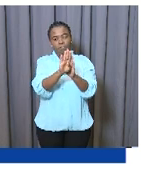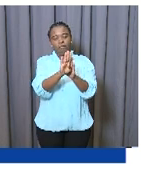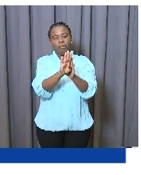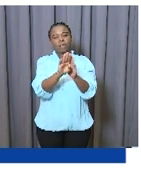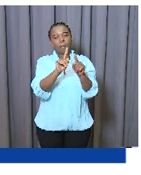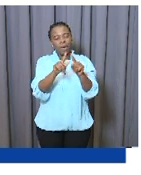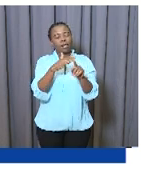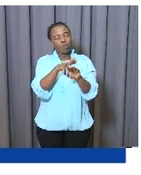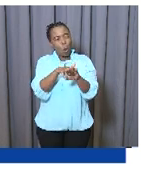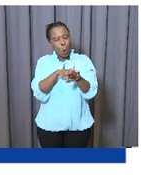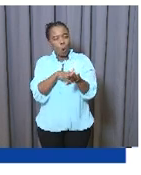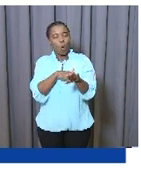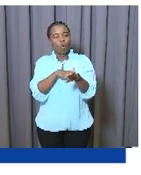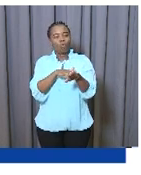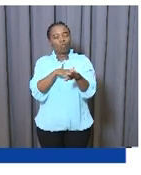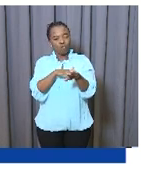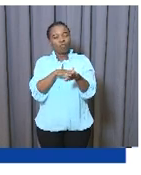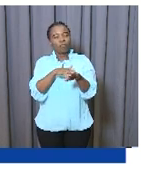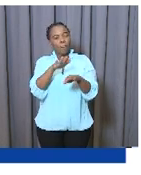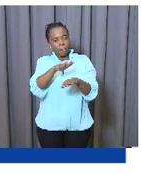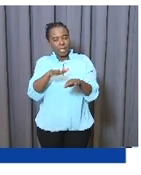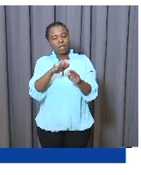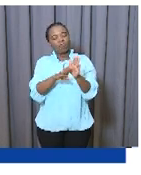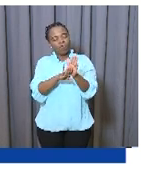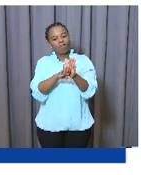steady rate. You'd see there,